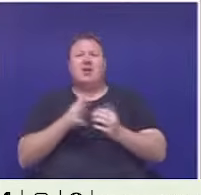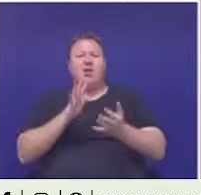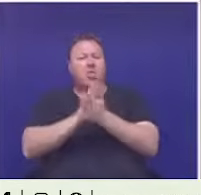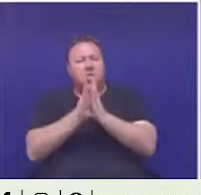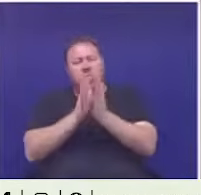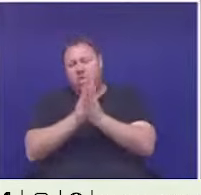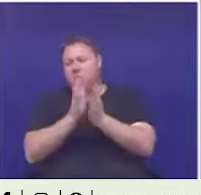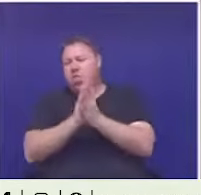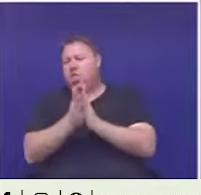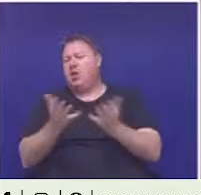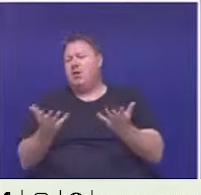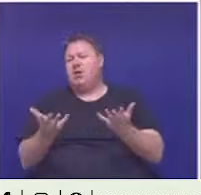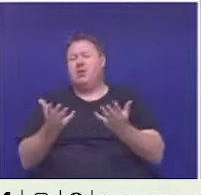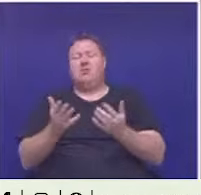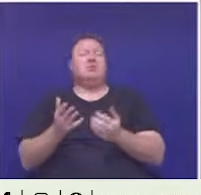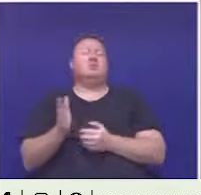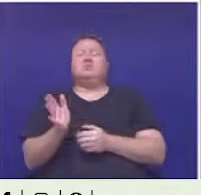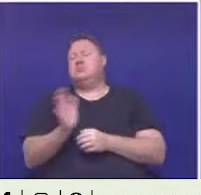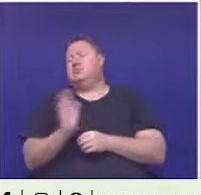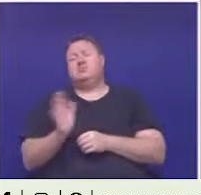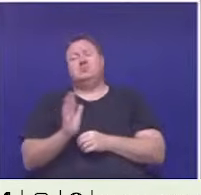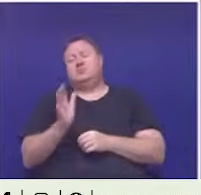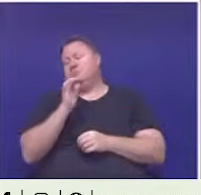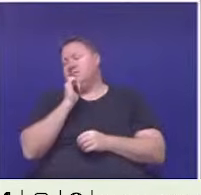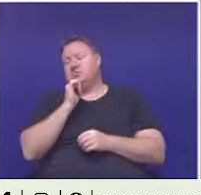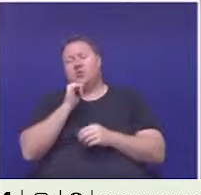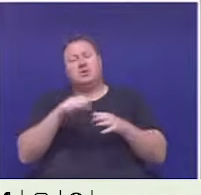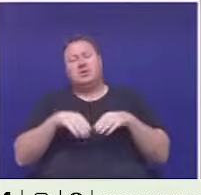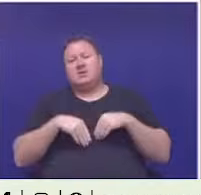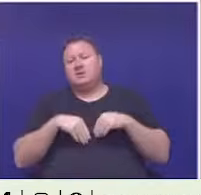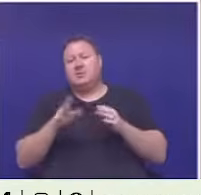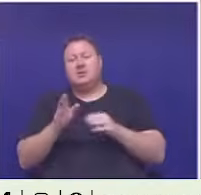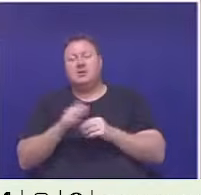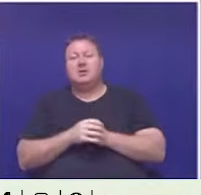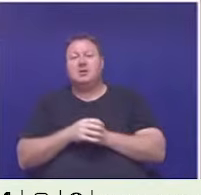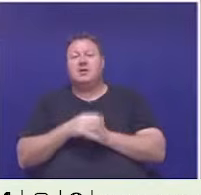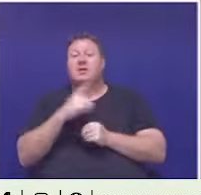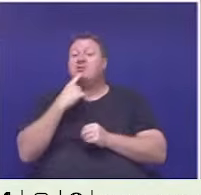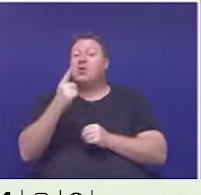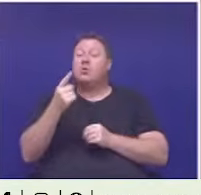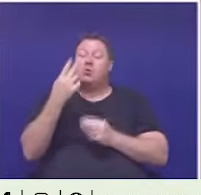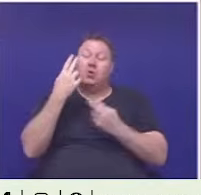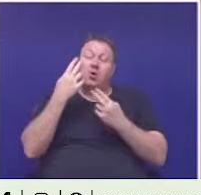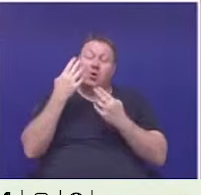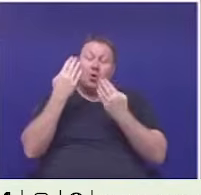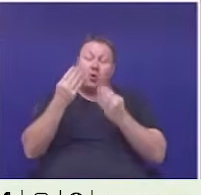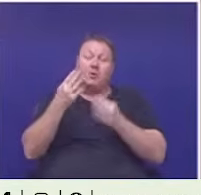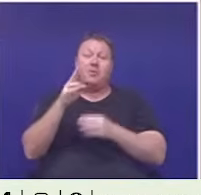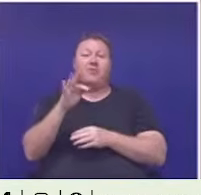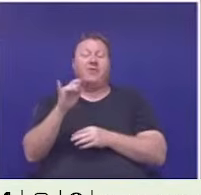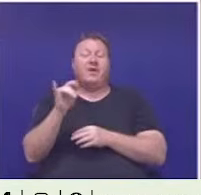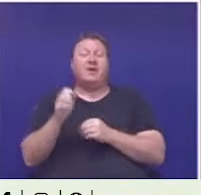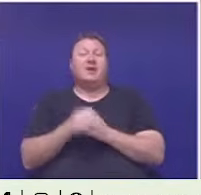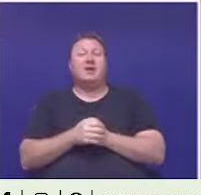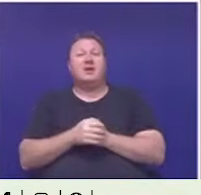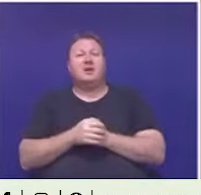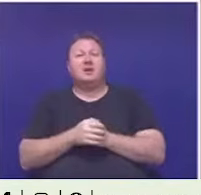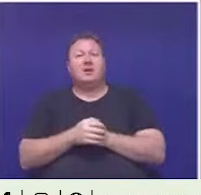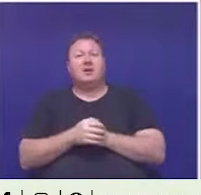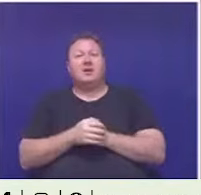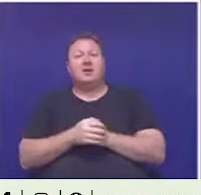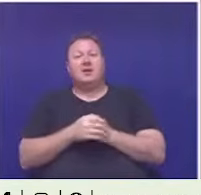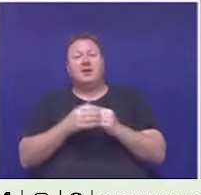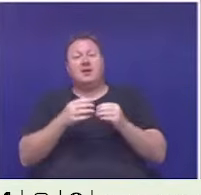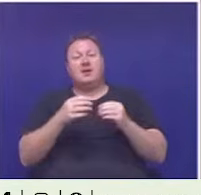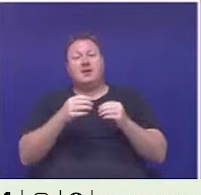vandalized in the process. That's why I said to Honorable Feni a little bit earlier on that it is my view that a contractor who